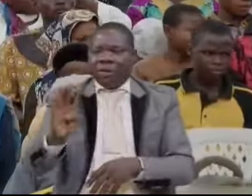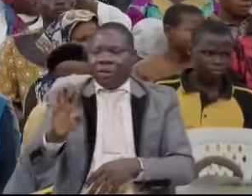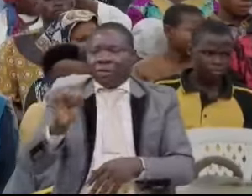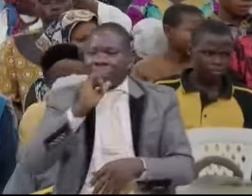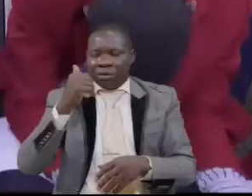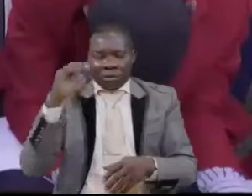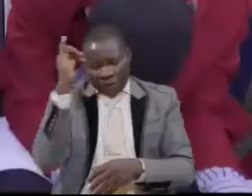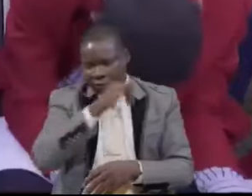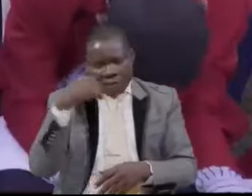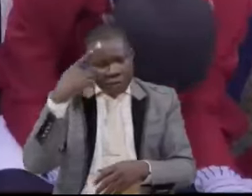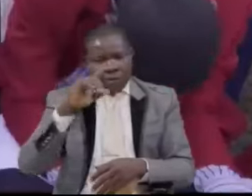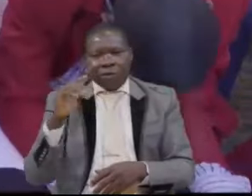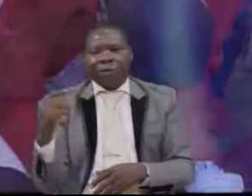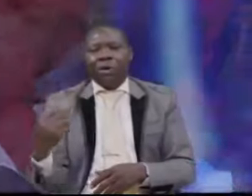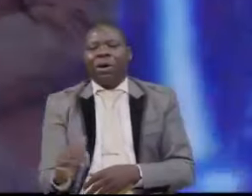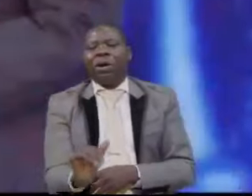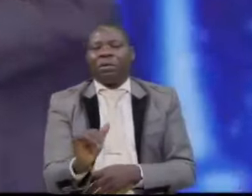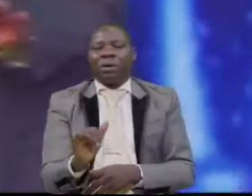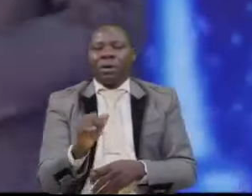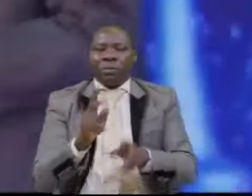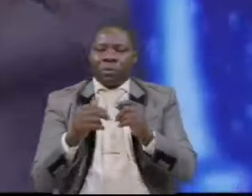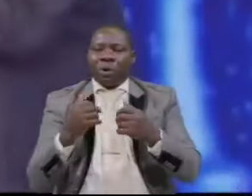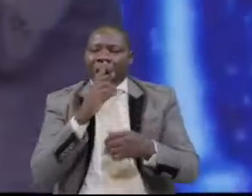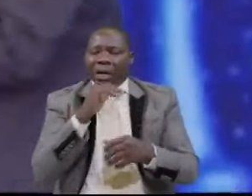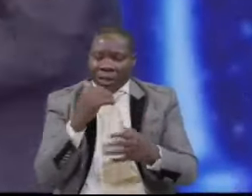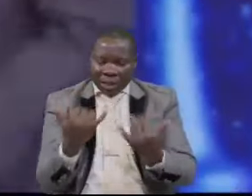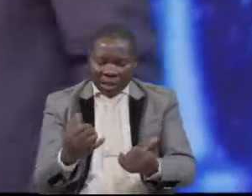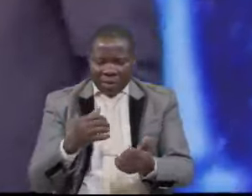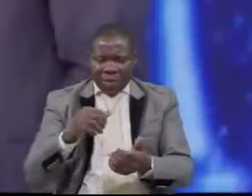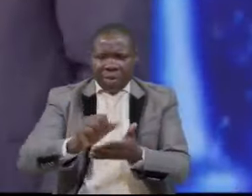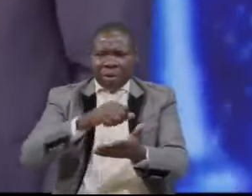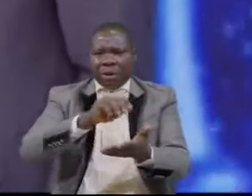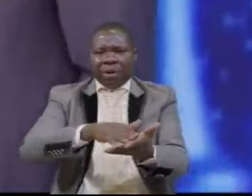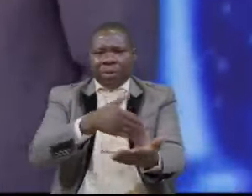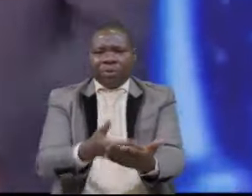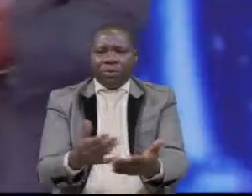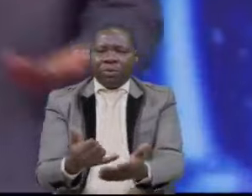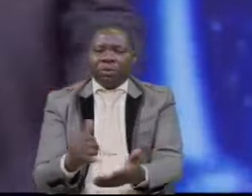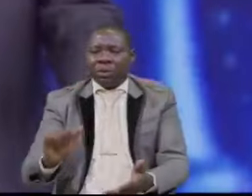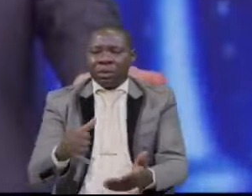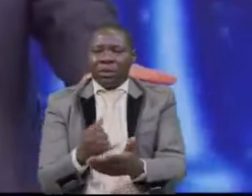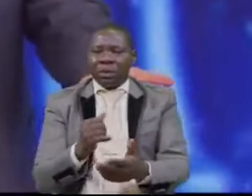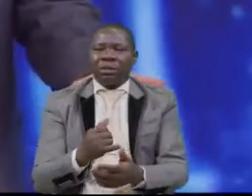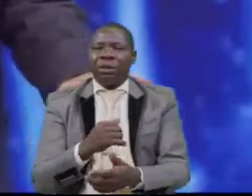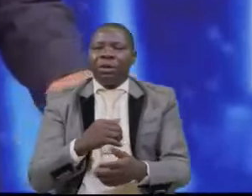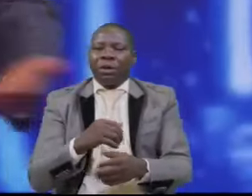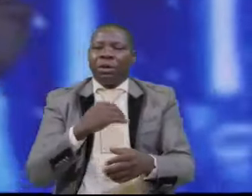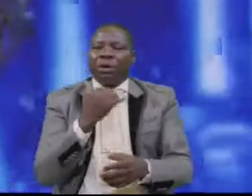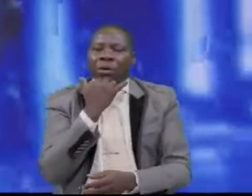proving that wrong. There are people who have been asleep and slumbering until the age of 40, and at the age